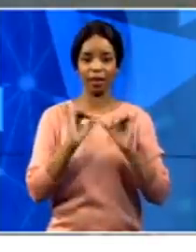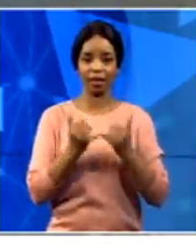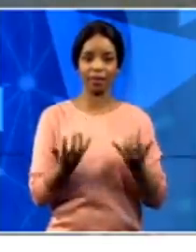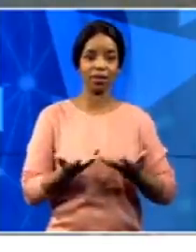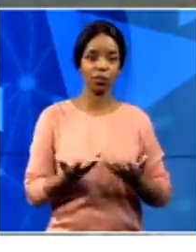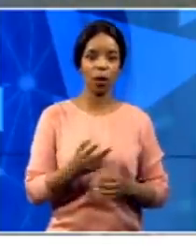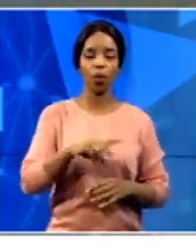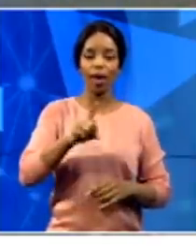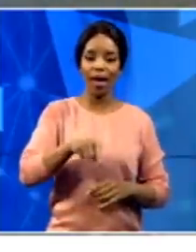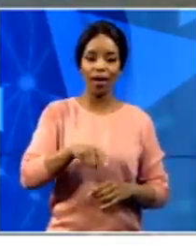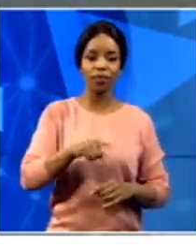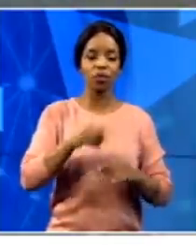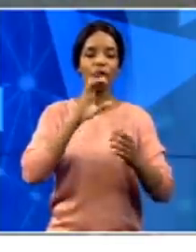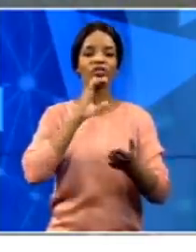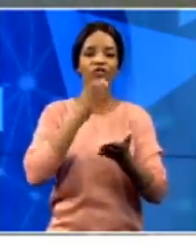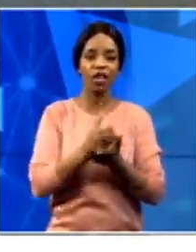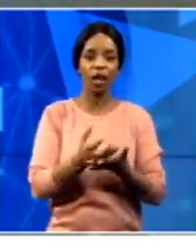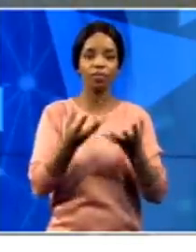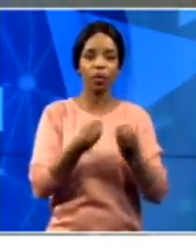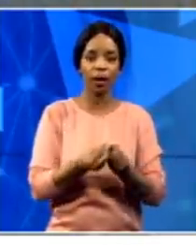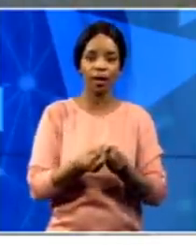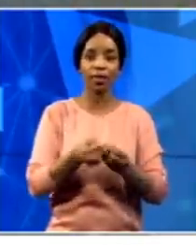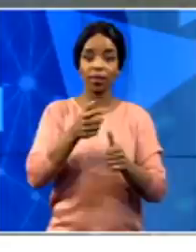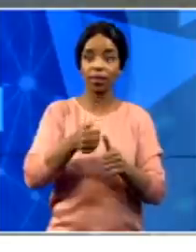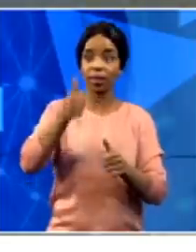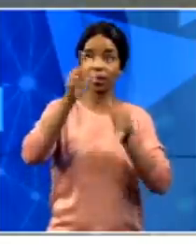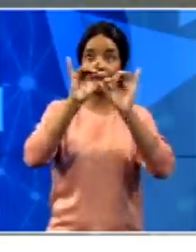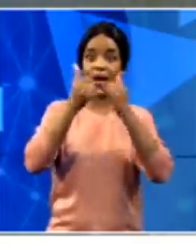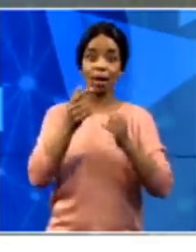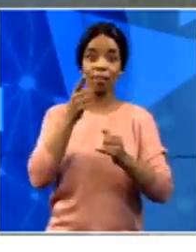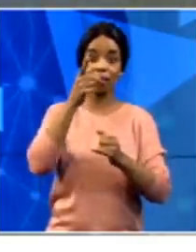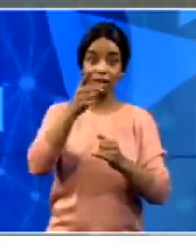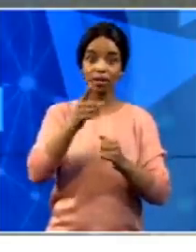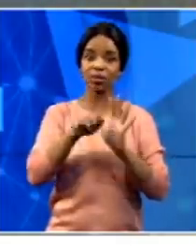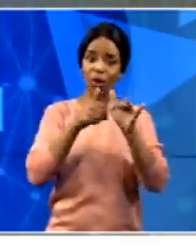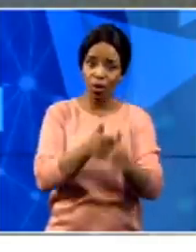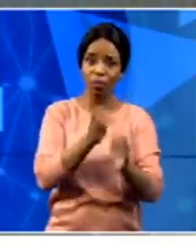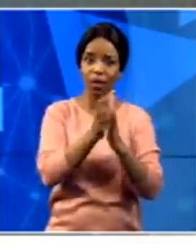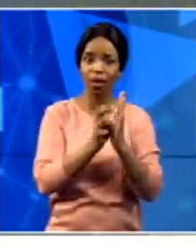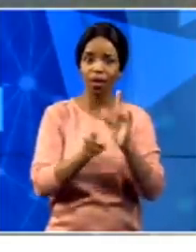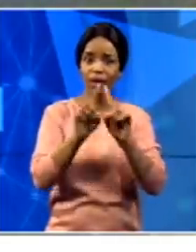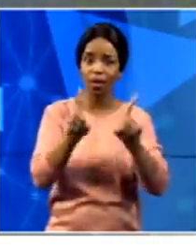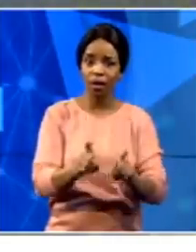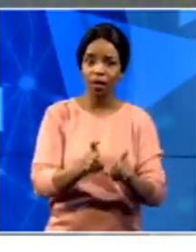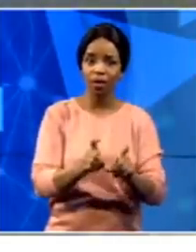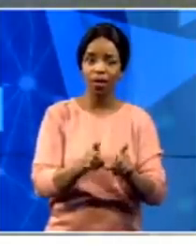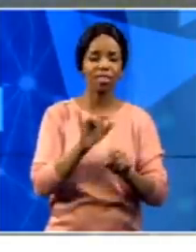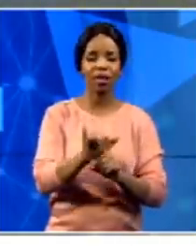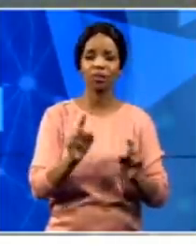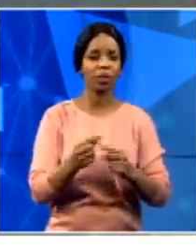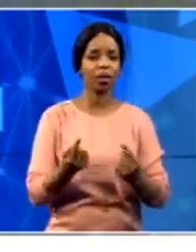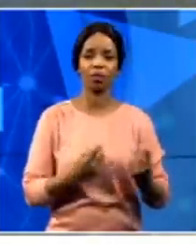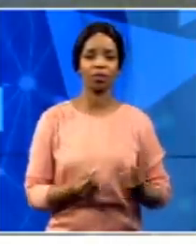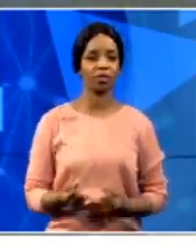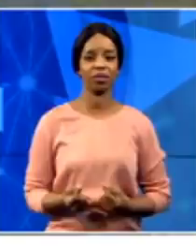confirm if an employee is compliant, we are not able to do so. And where we need to send inspectors, we